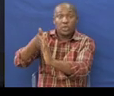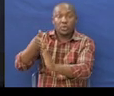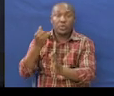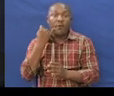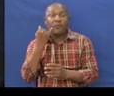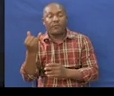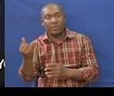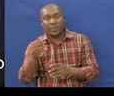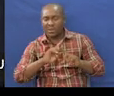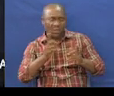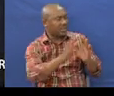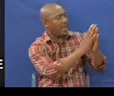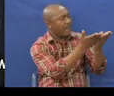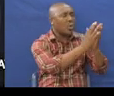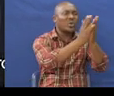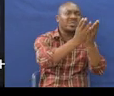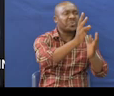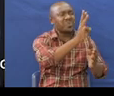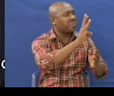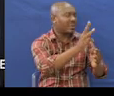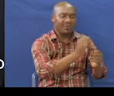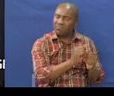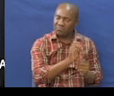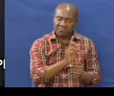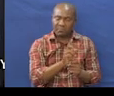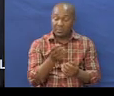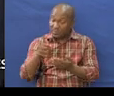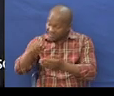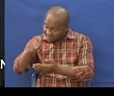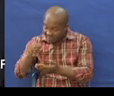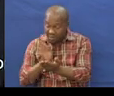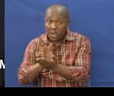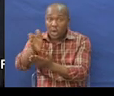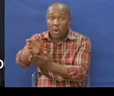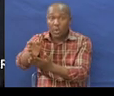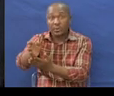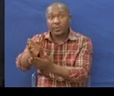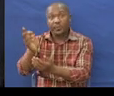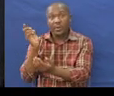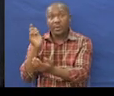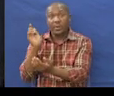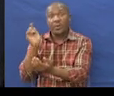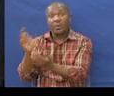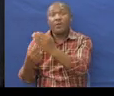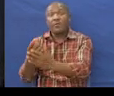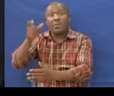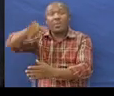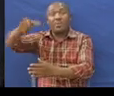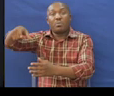from other sources like books and whatever. They are corrected from primary sources or afresh from the